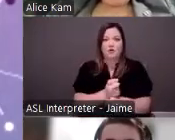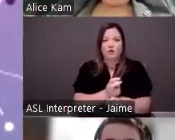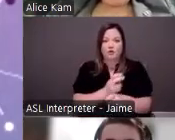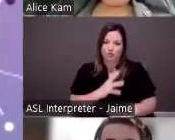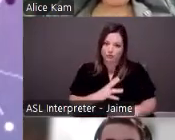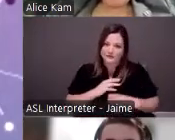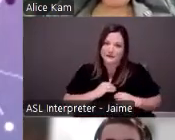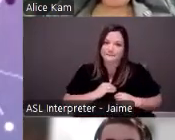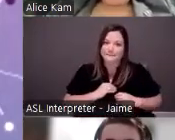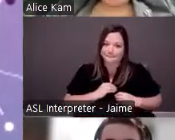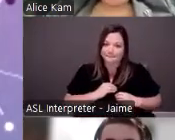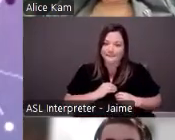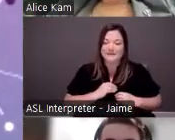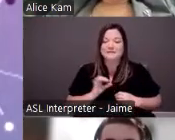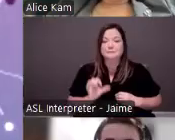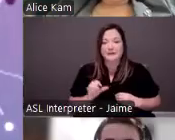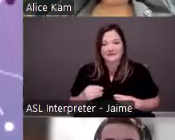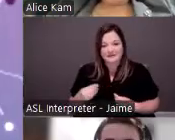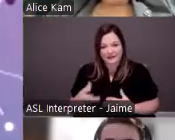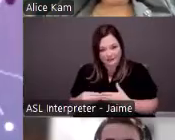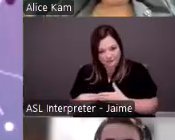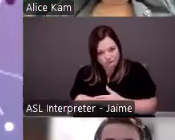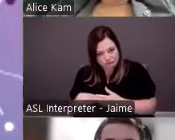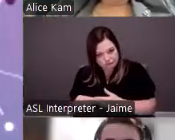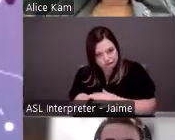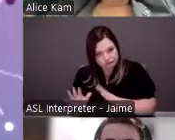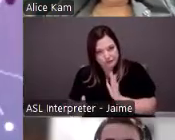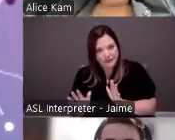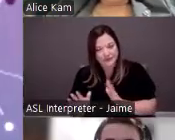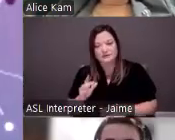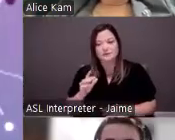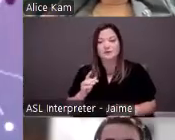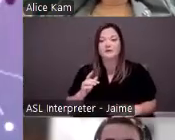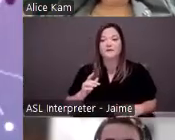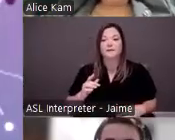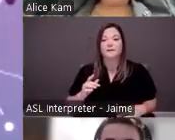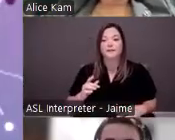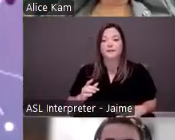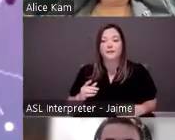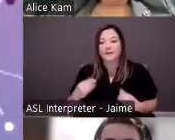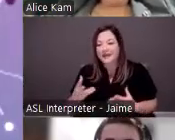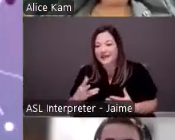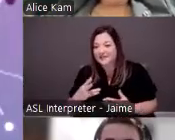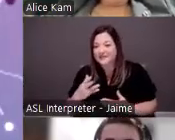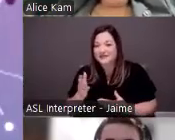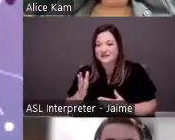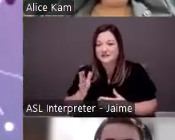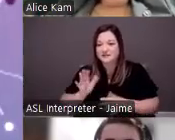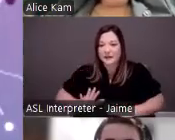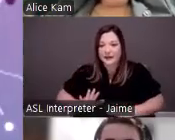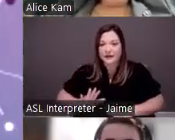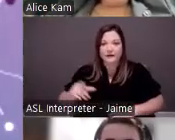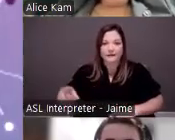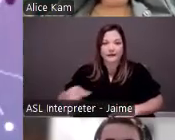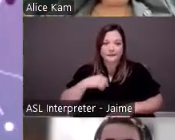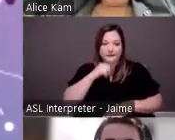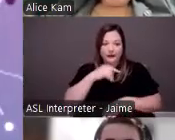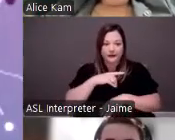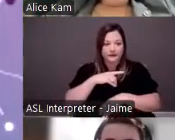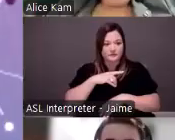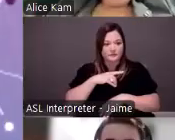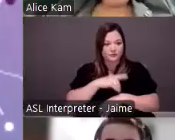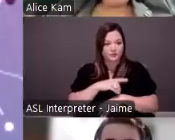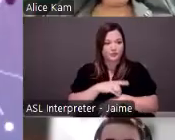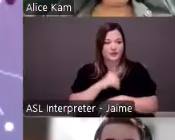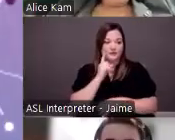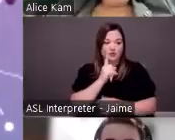give space for, and getting to a place where I could not feel I'm guilty to take rest anymore. So there's a new level